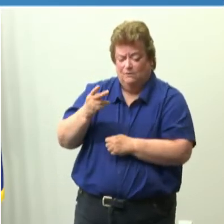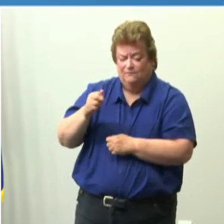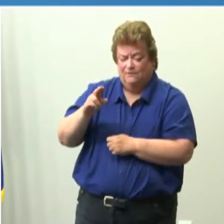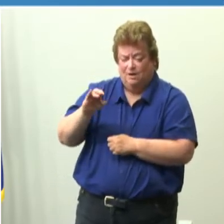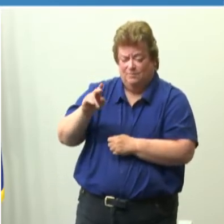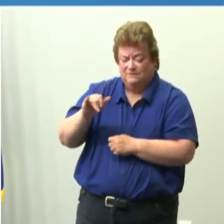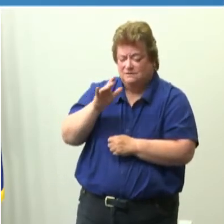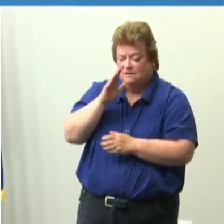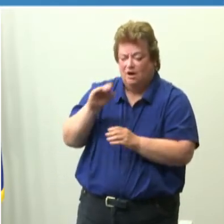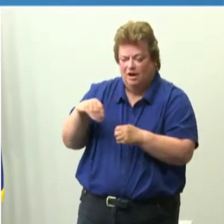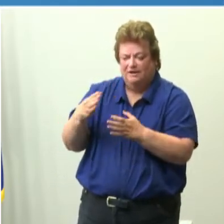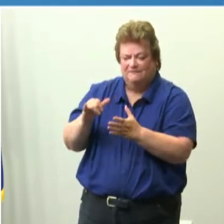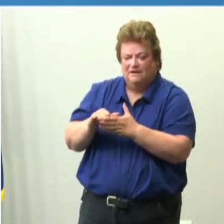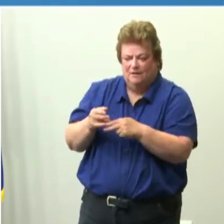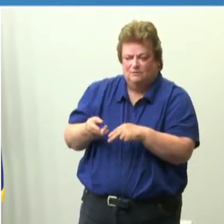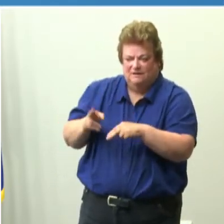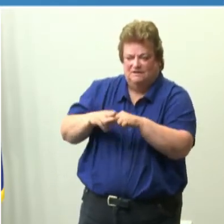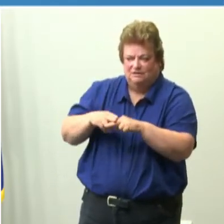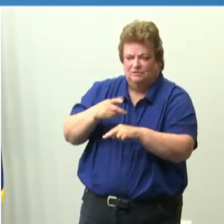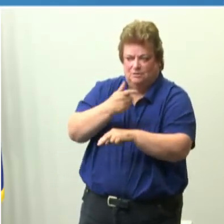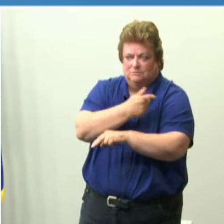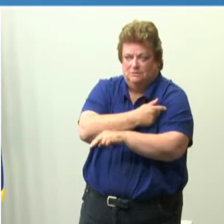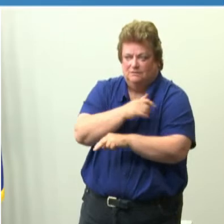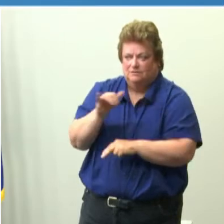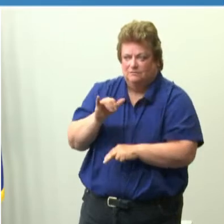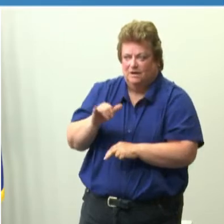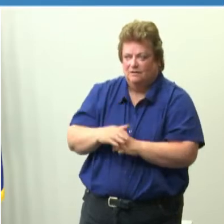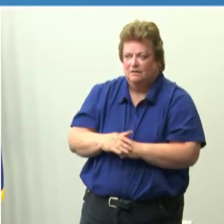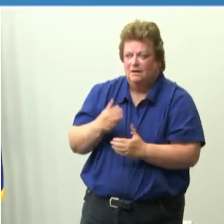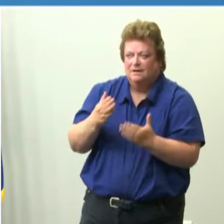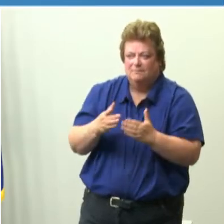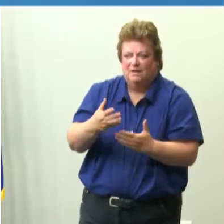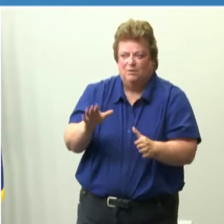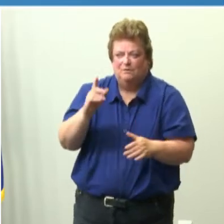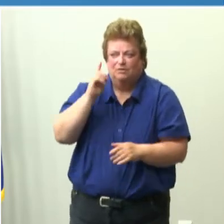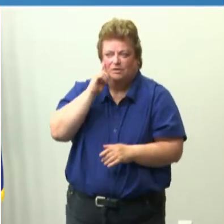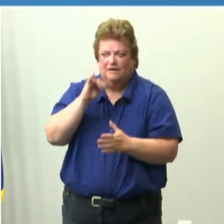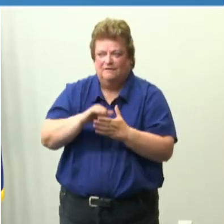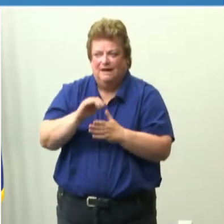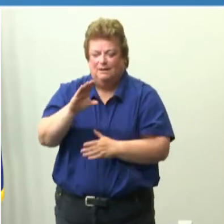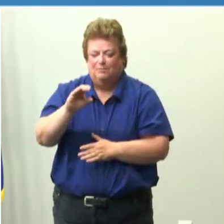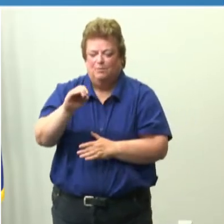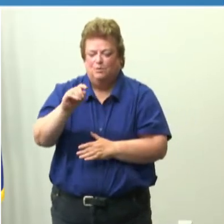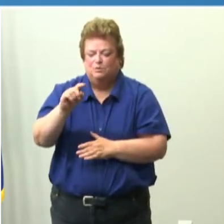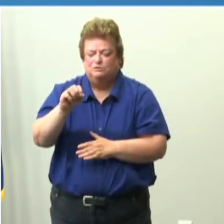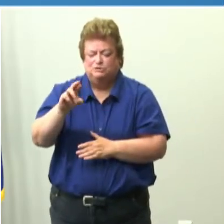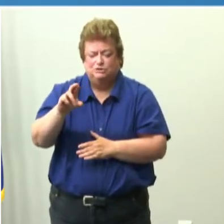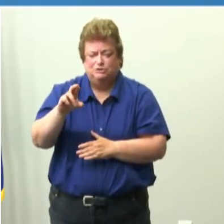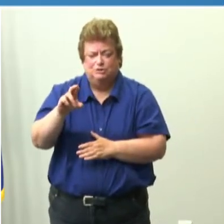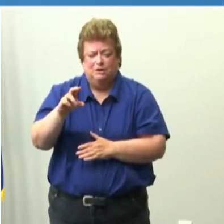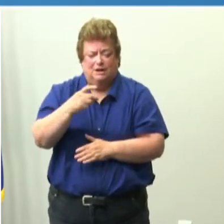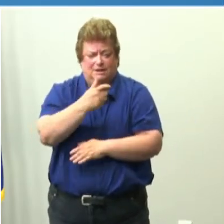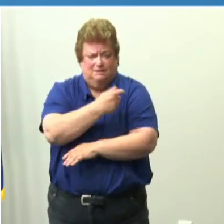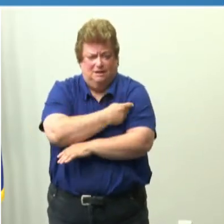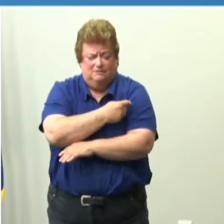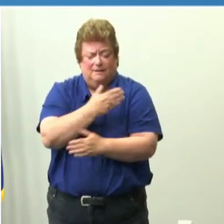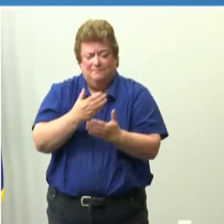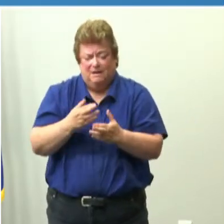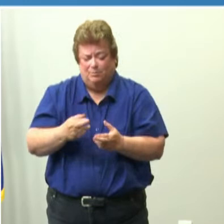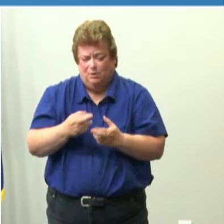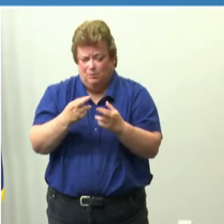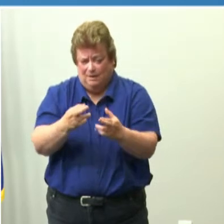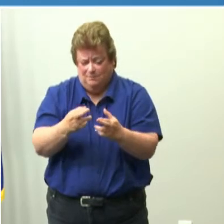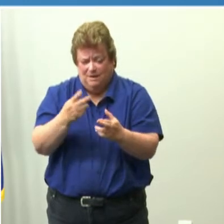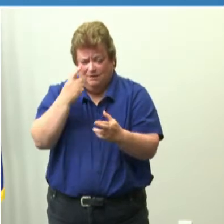providing that additional dose as well. You may have also heard that booster doses may be recommended soon